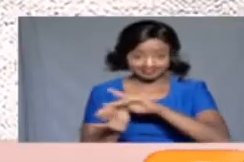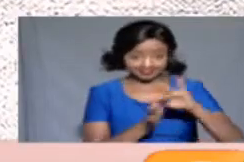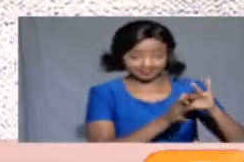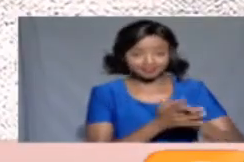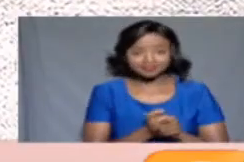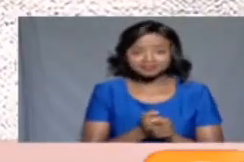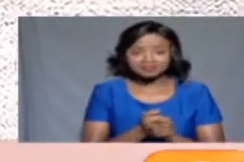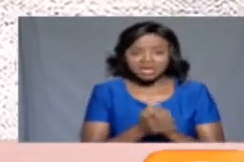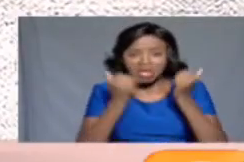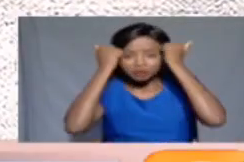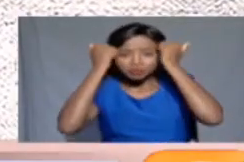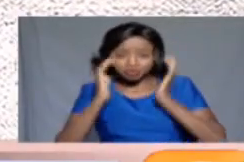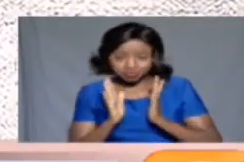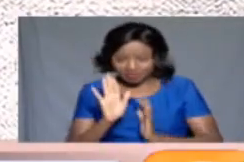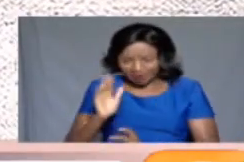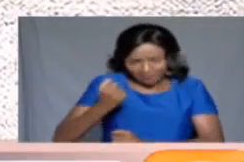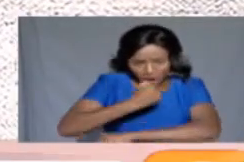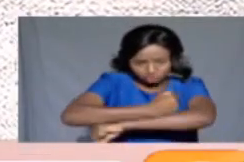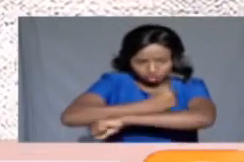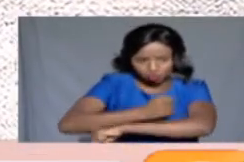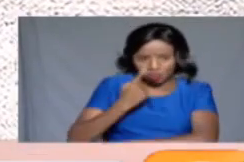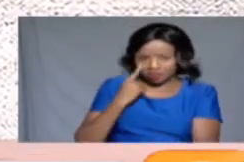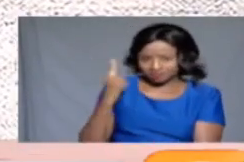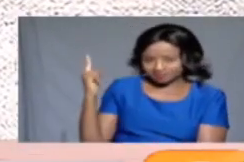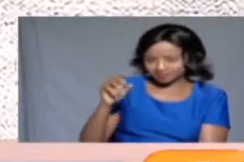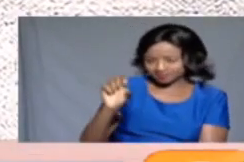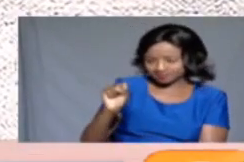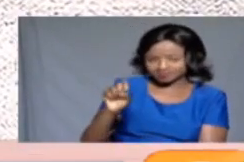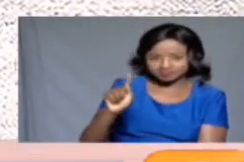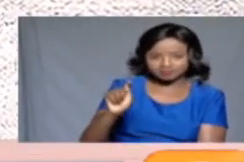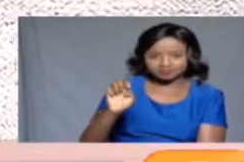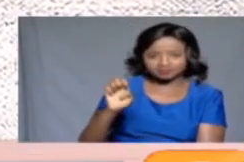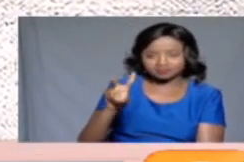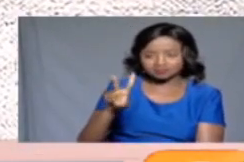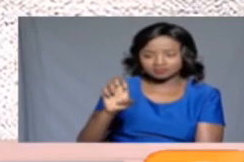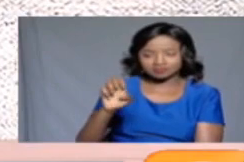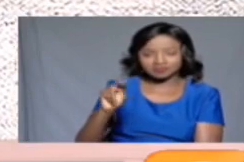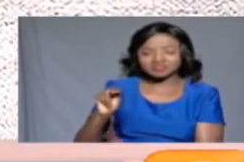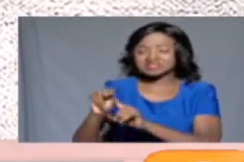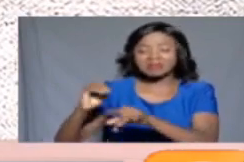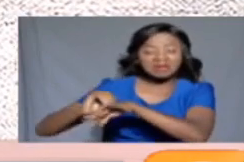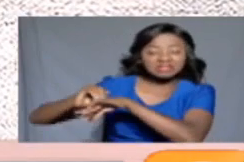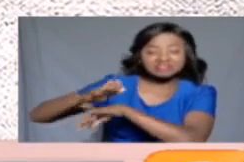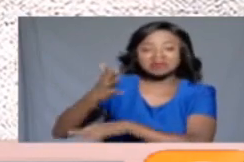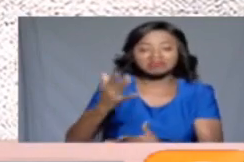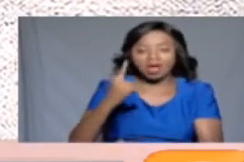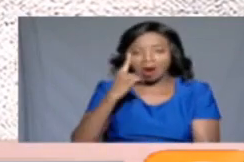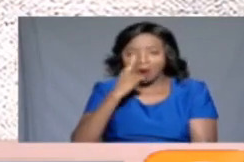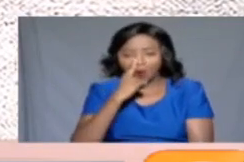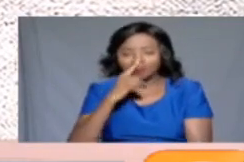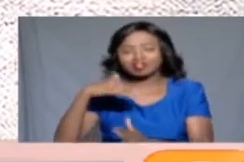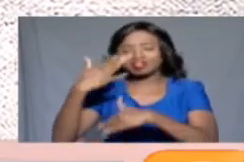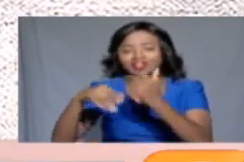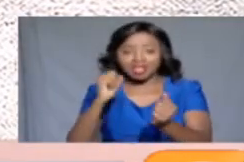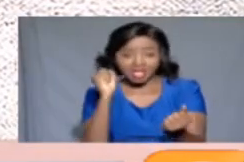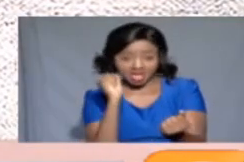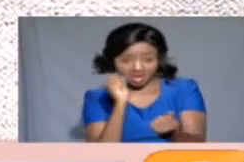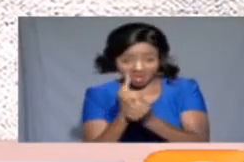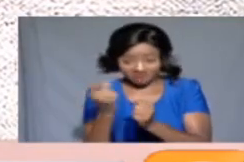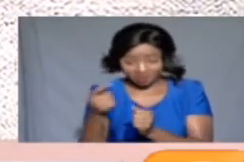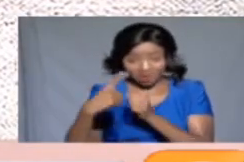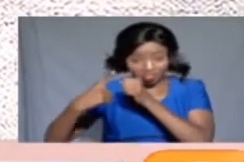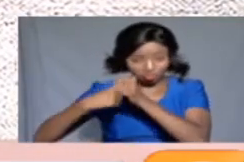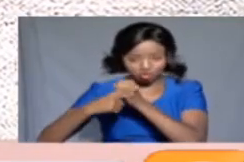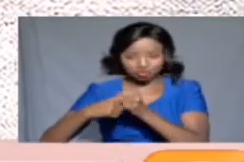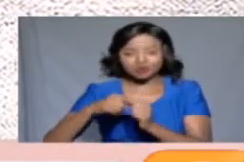Students from the St. Stephen's Girls High School in Machakos County have been sent home until the 11th of June following a directive by from the